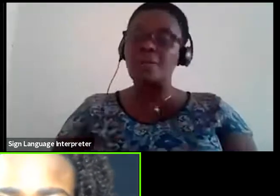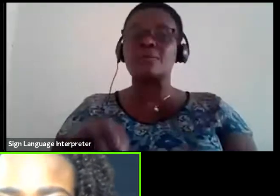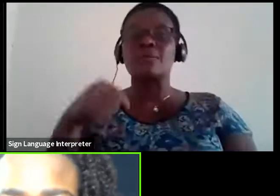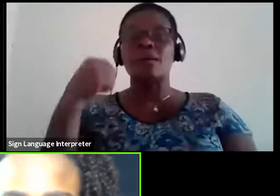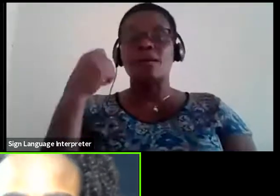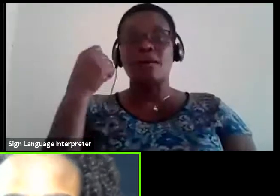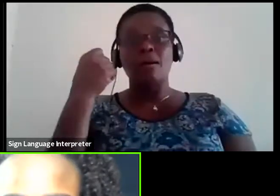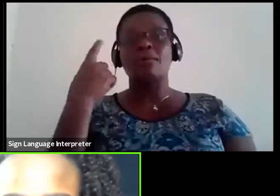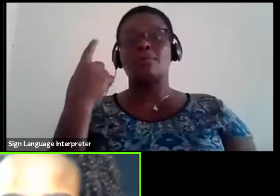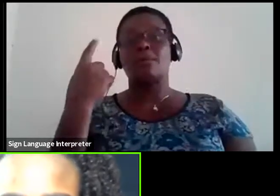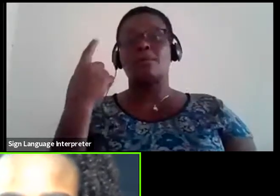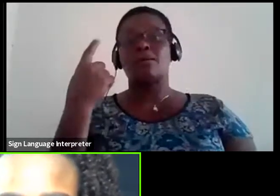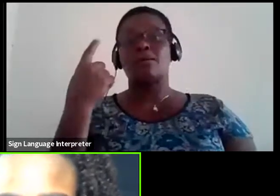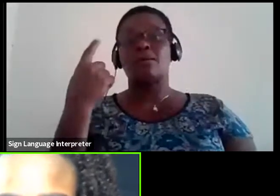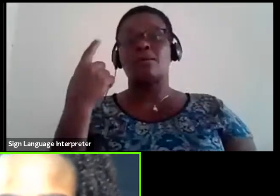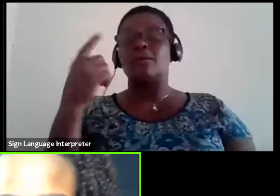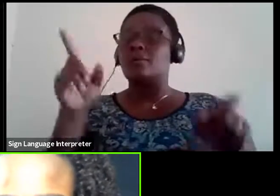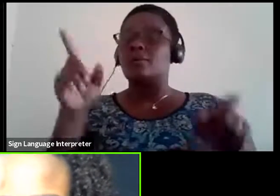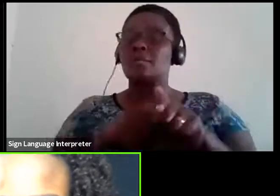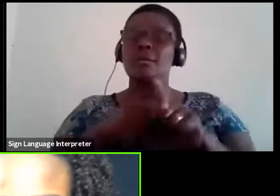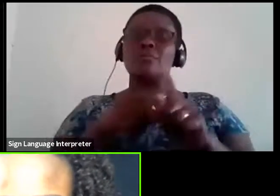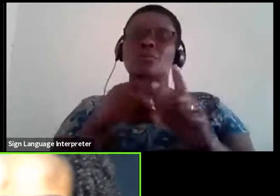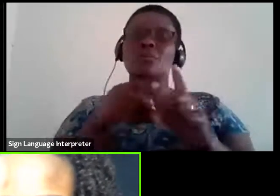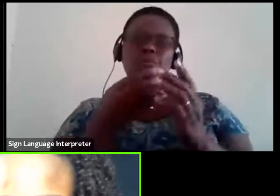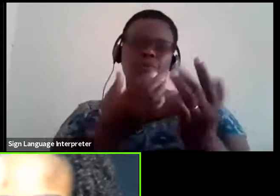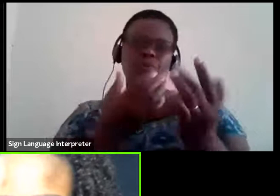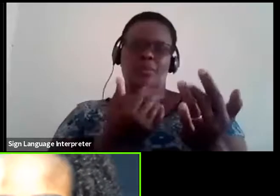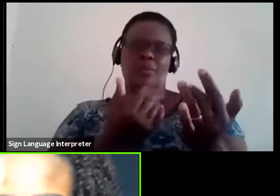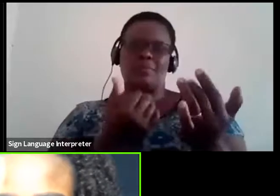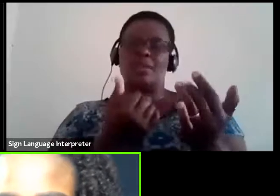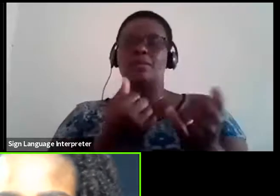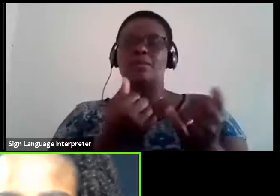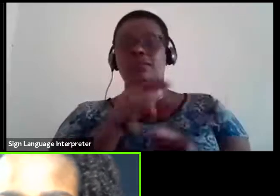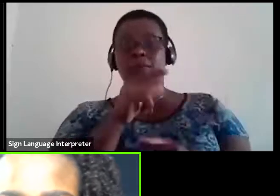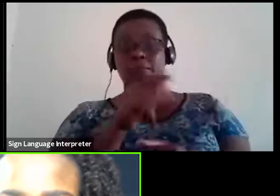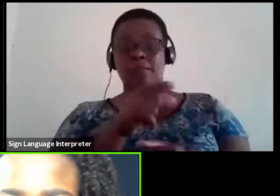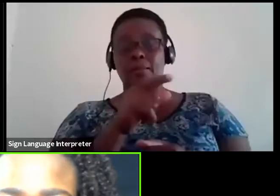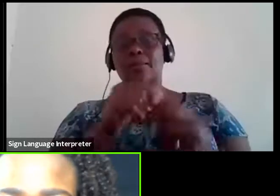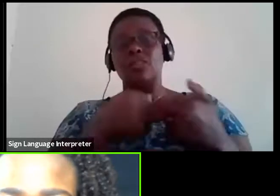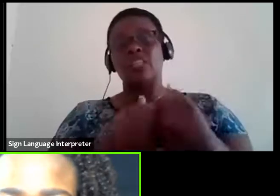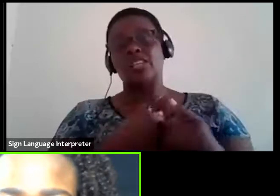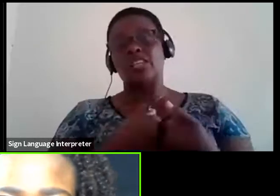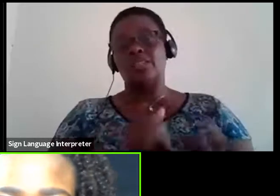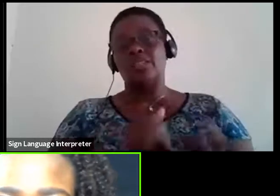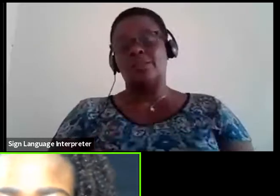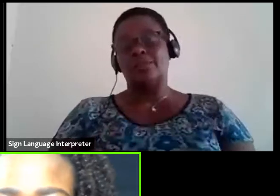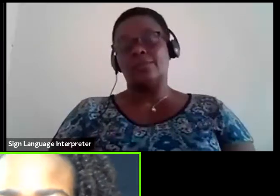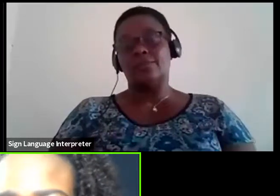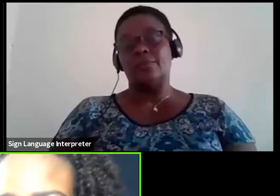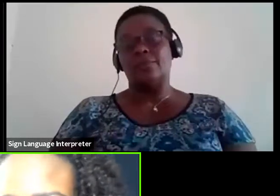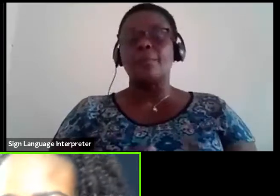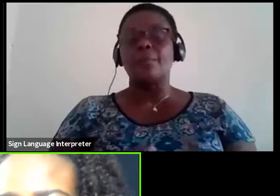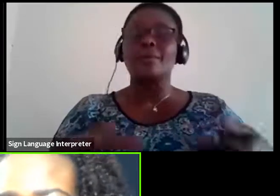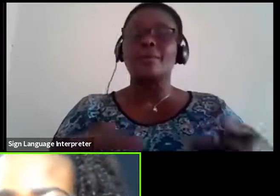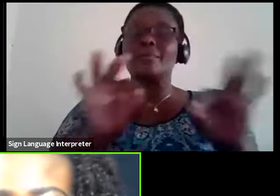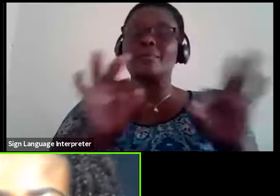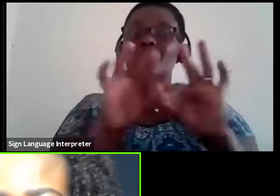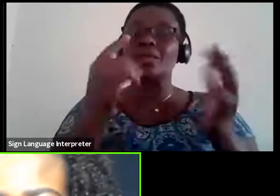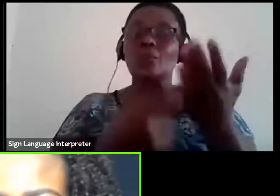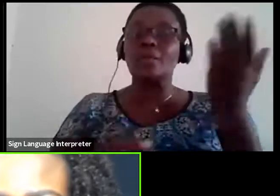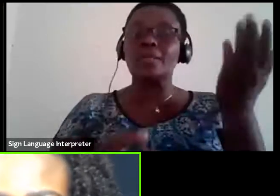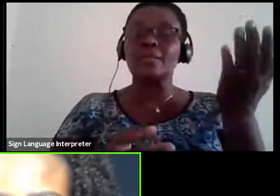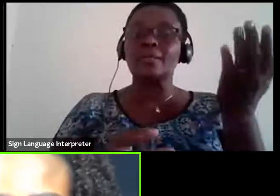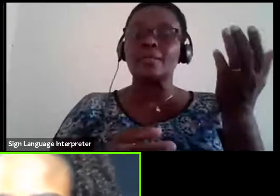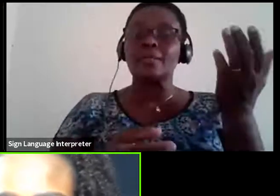also to just anticipate some of these digital security or digital rights challenges. But more importantly, I think in terms